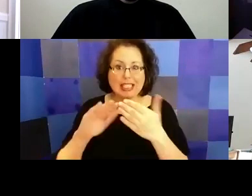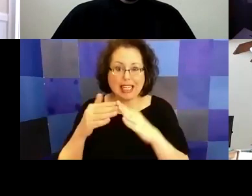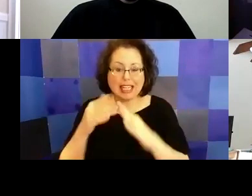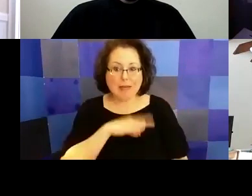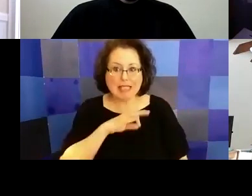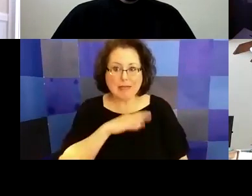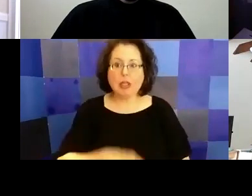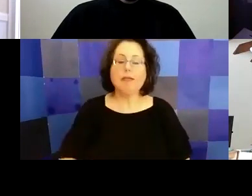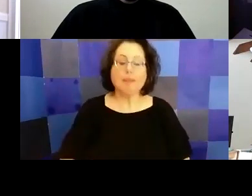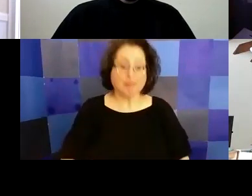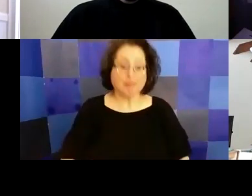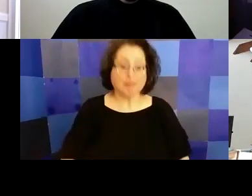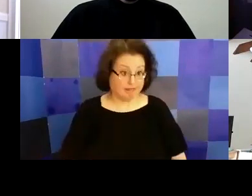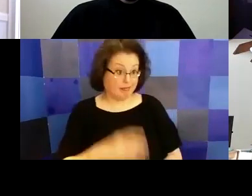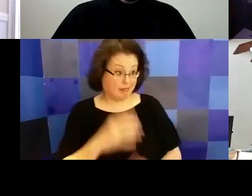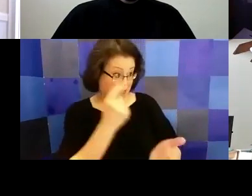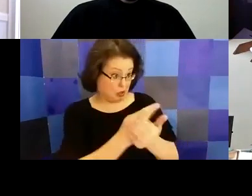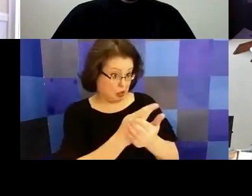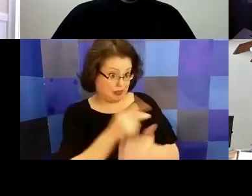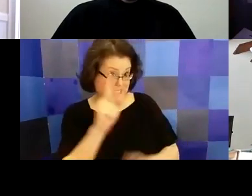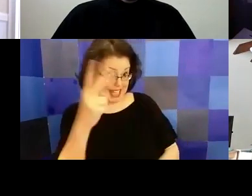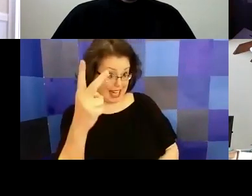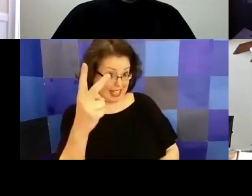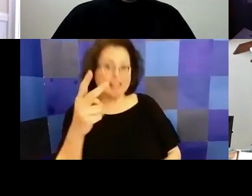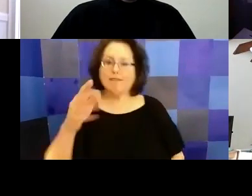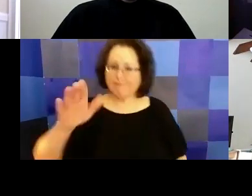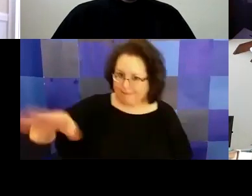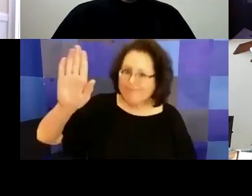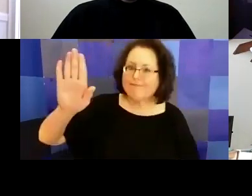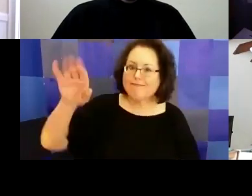Approve in a second. So moved.